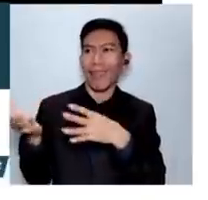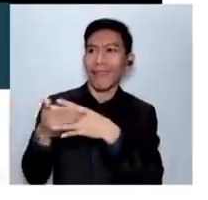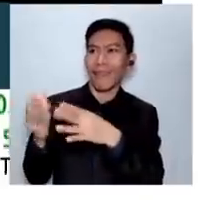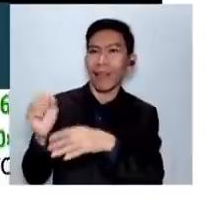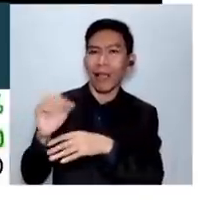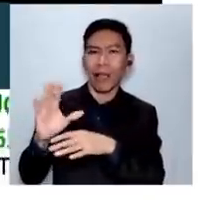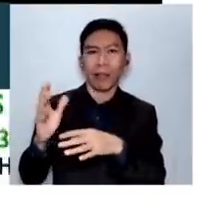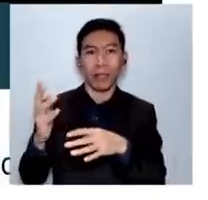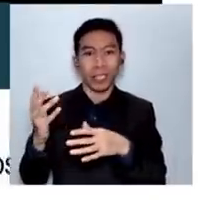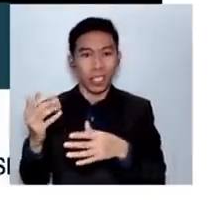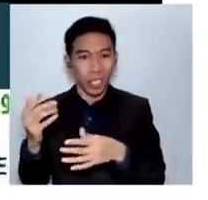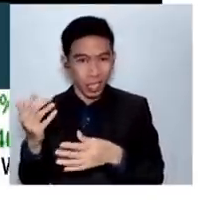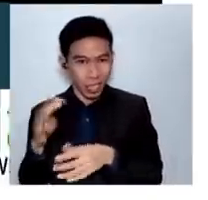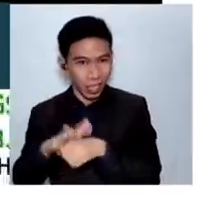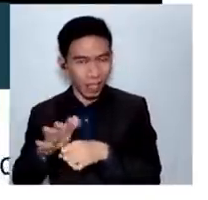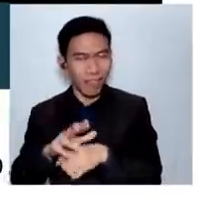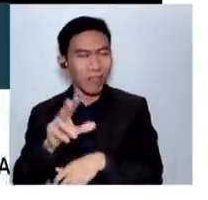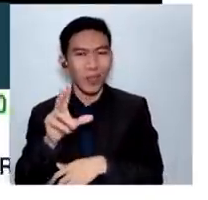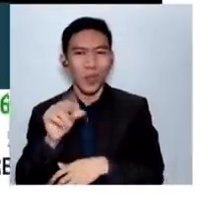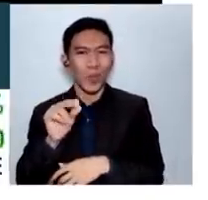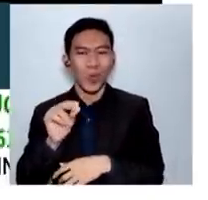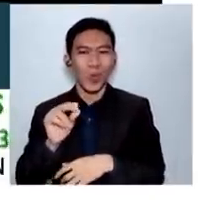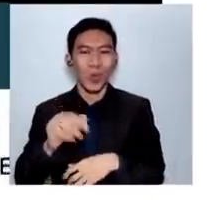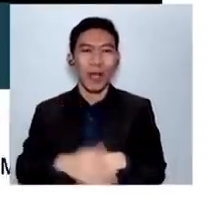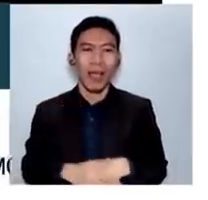po sa ganyan po yan na mga